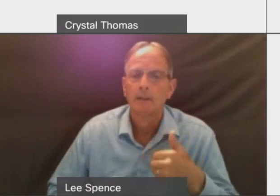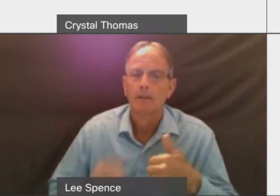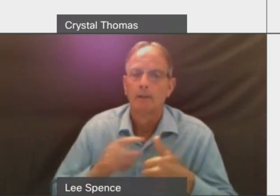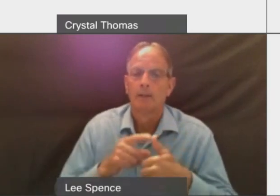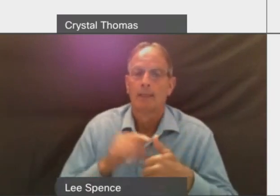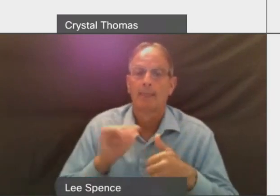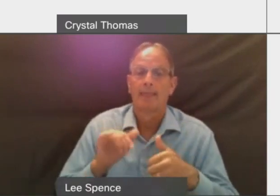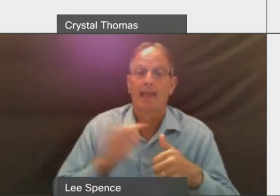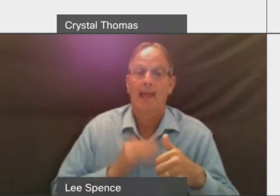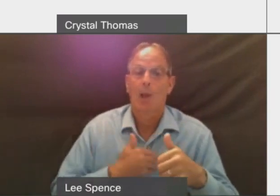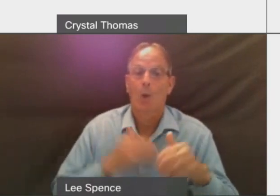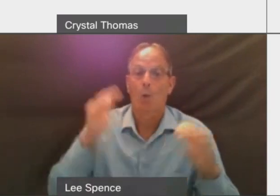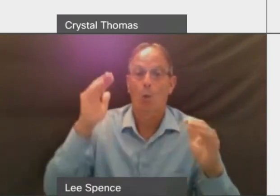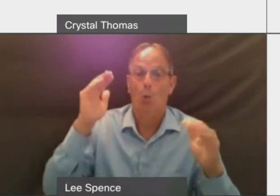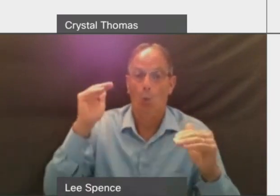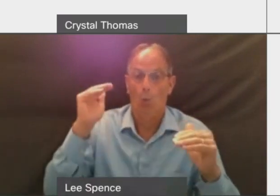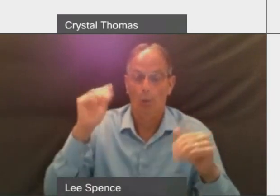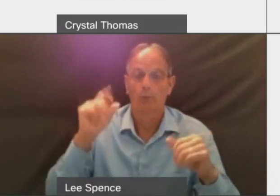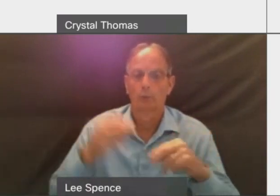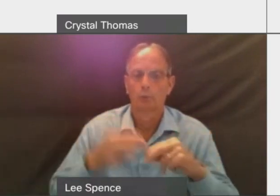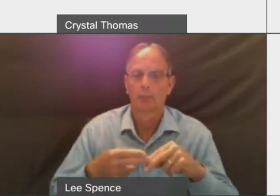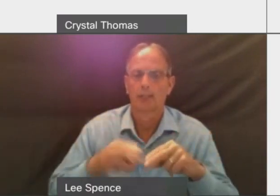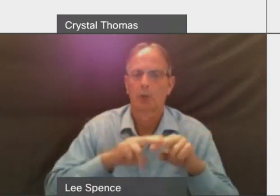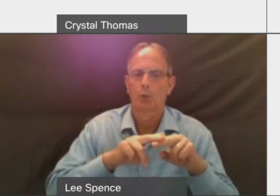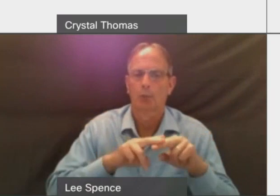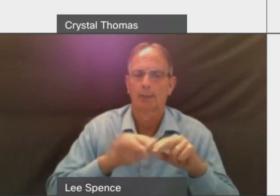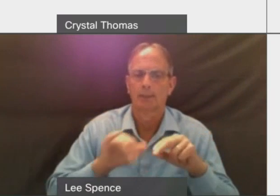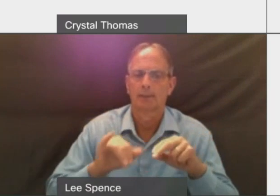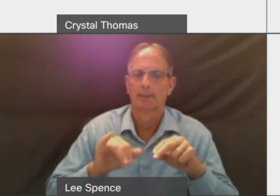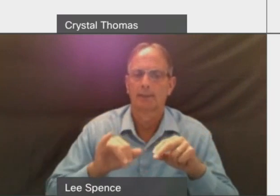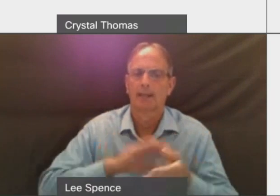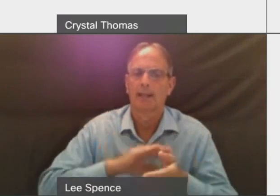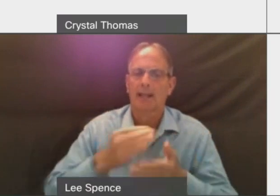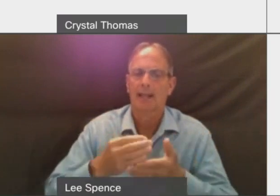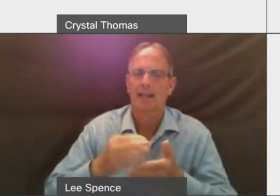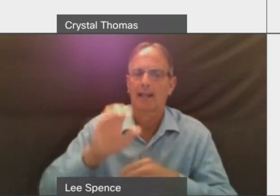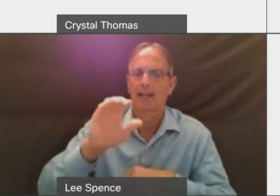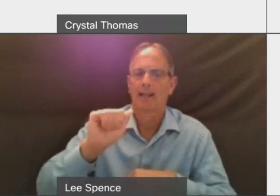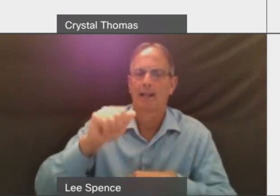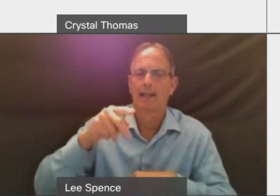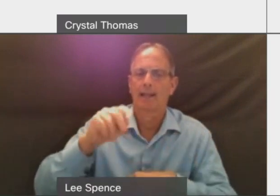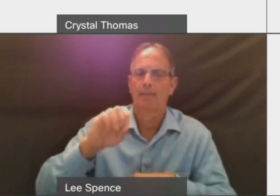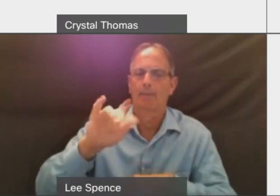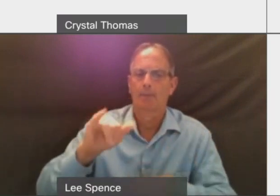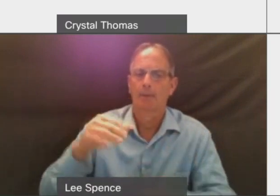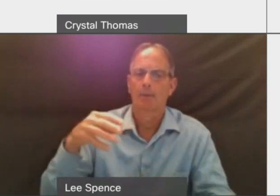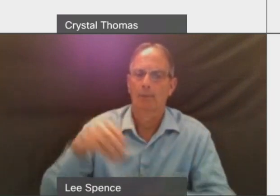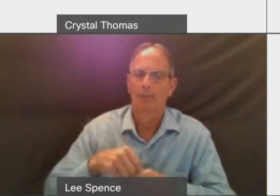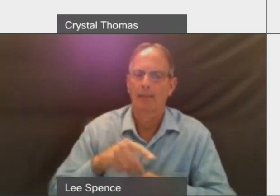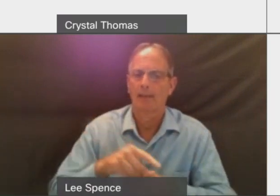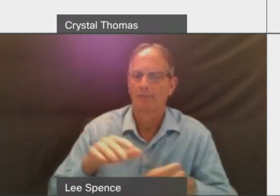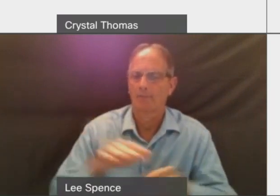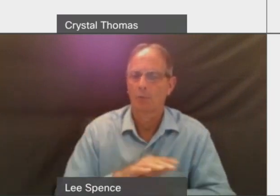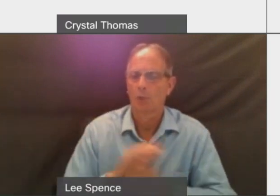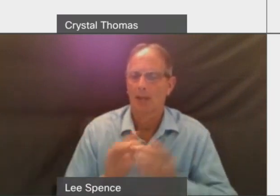hope is to increase capacity within the entire network that we